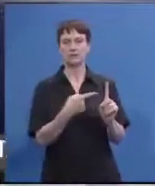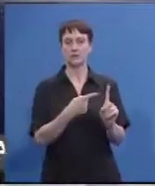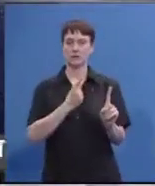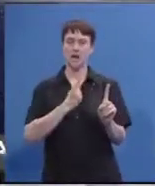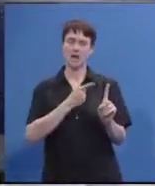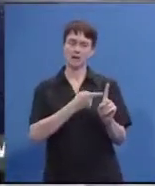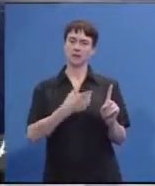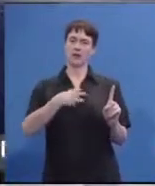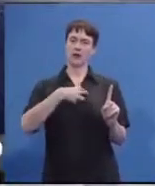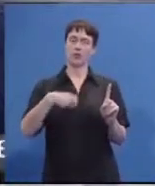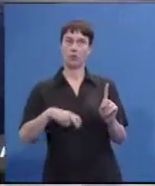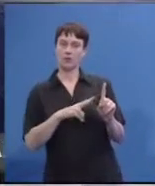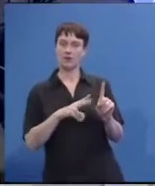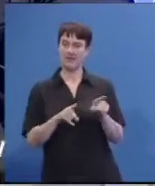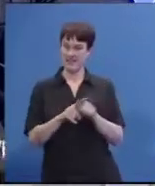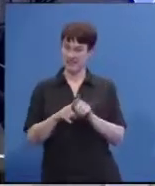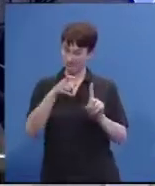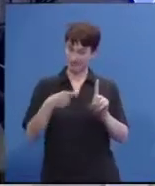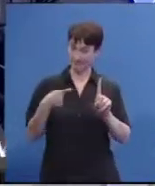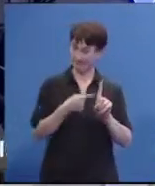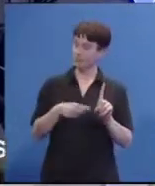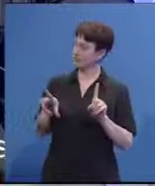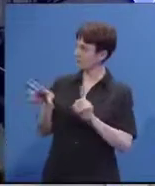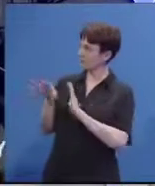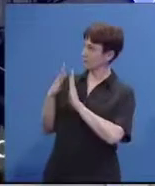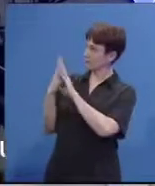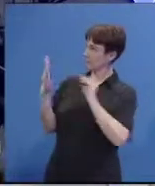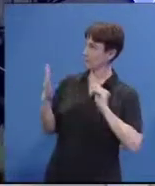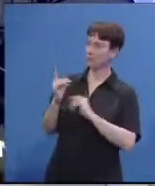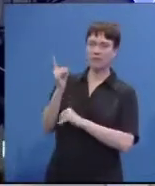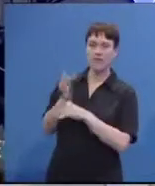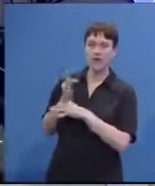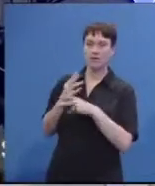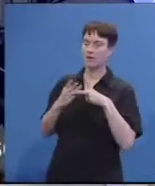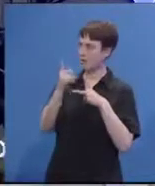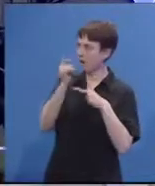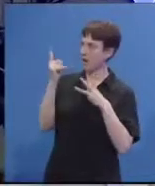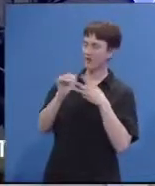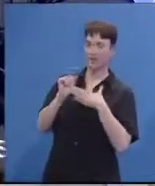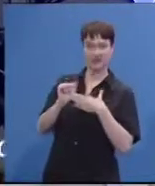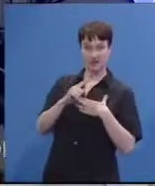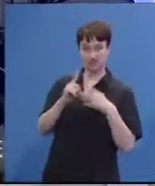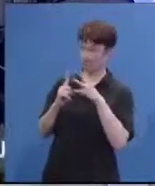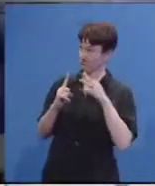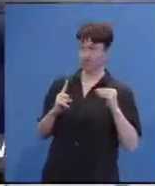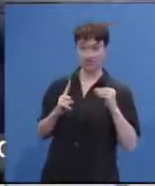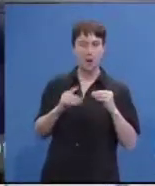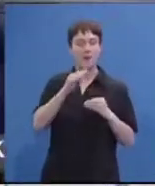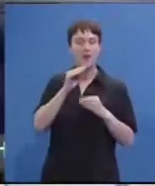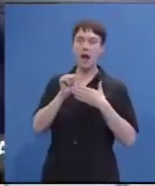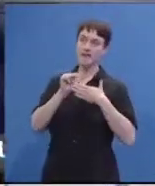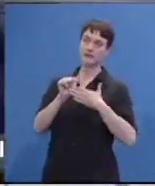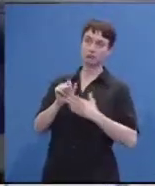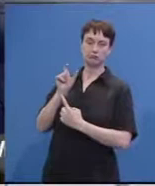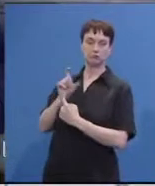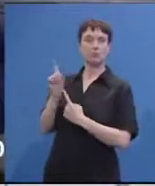surely he must have inspired you as a man, as a father, and as a leader. What qualities, leadership qualities, do